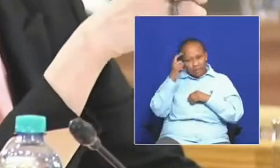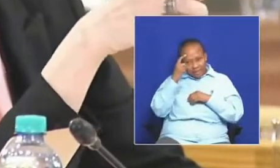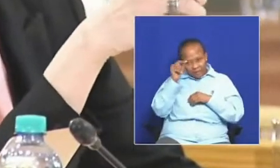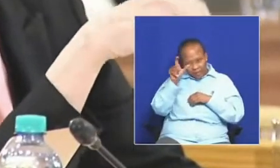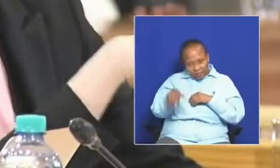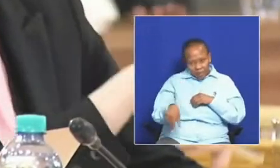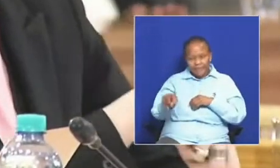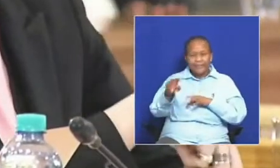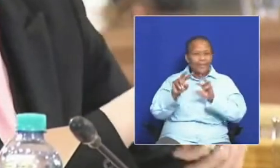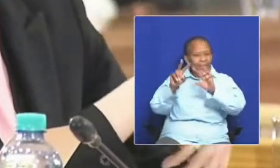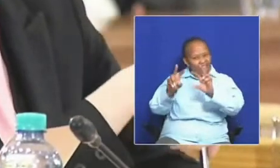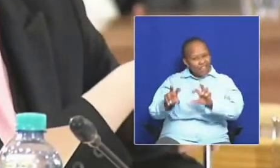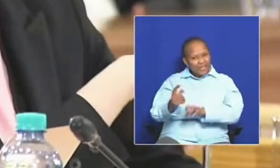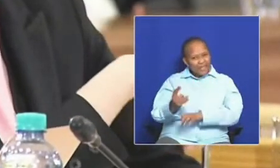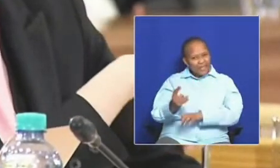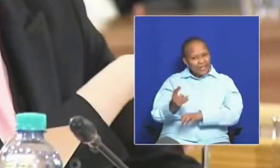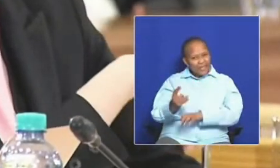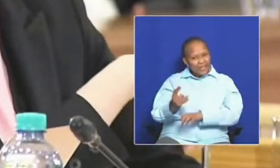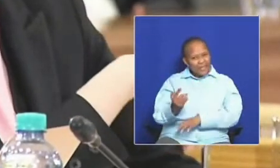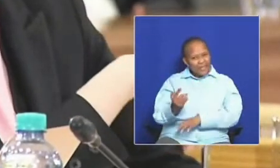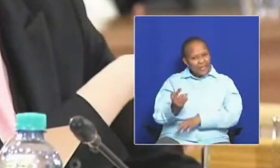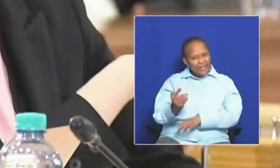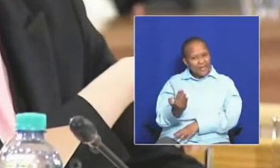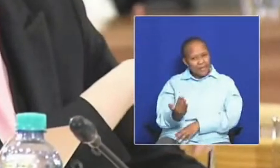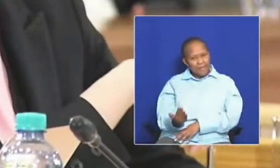I've also endeavoured to